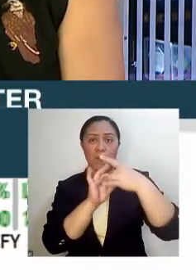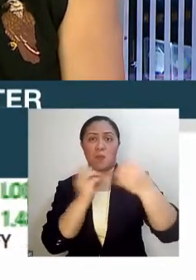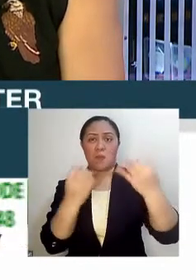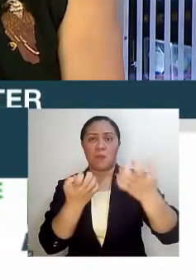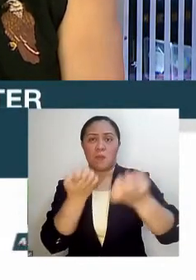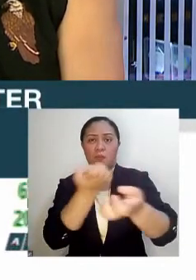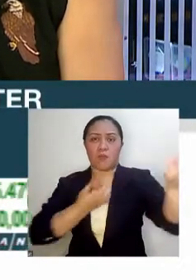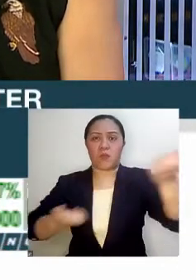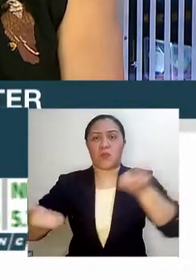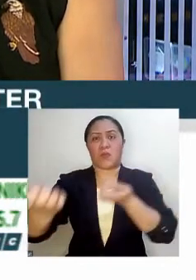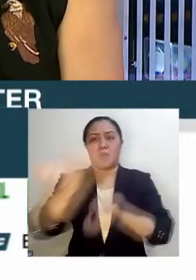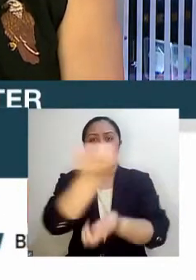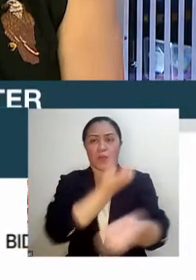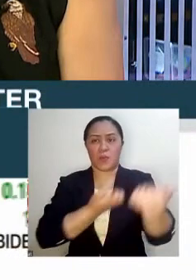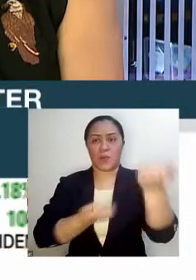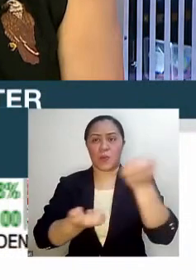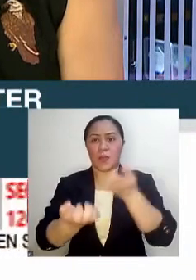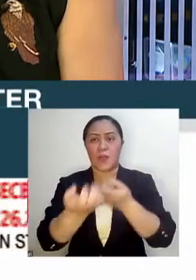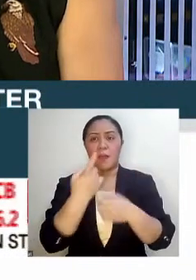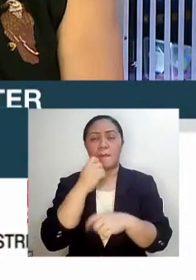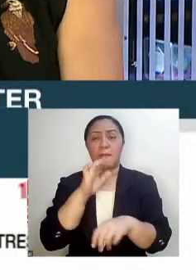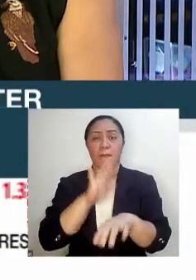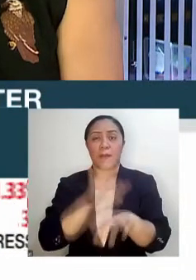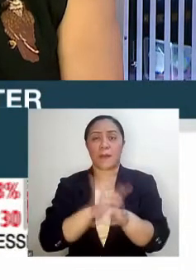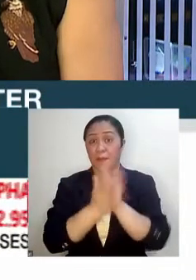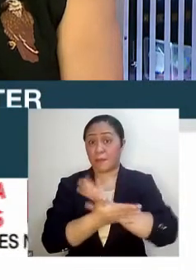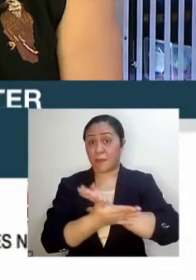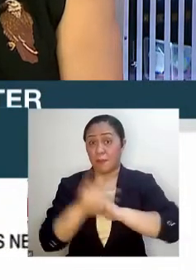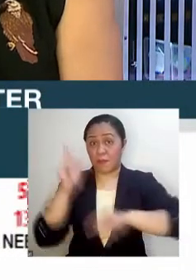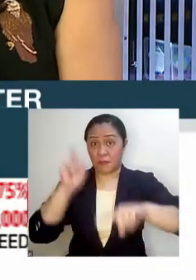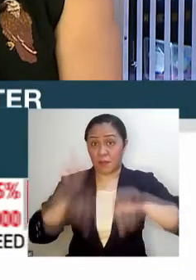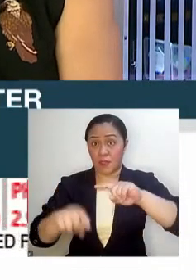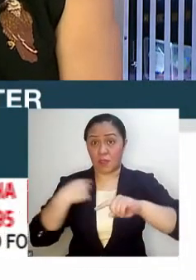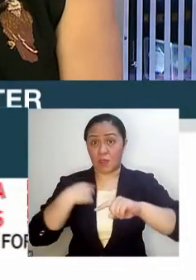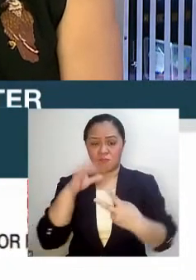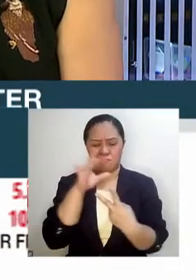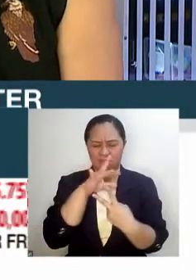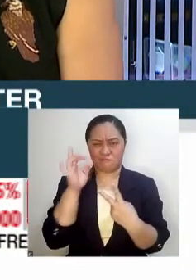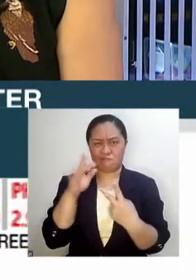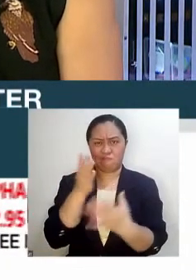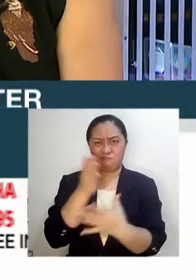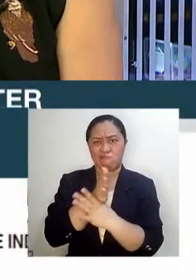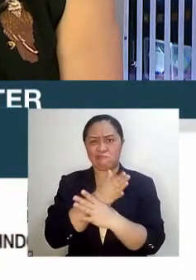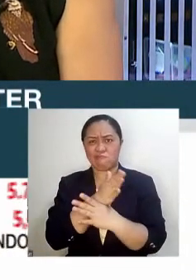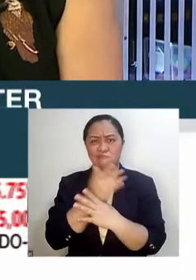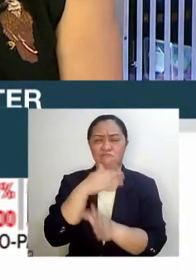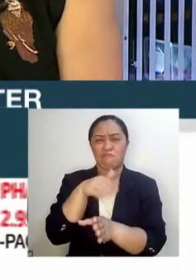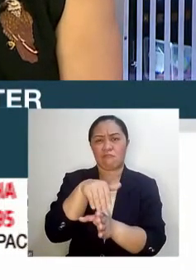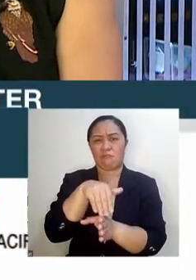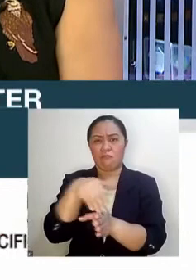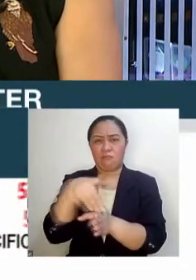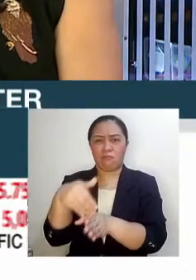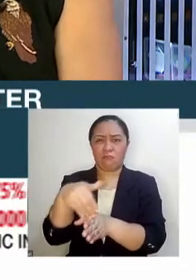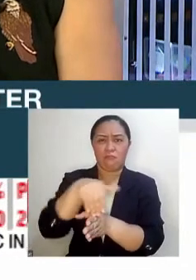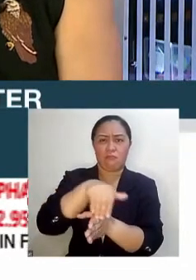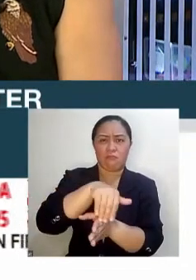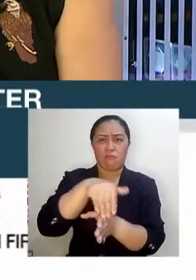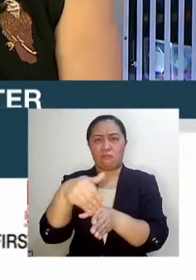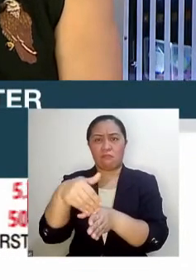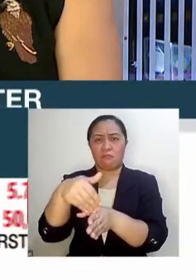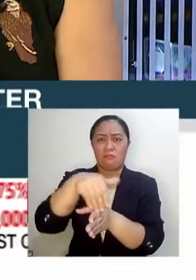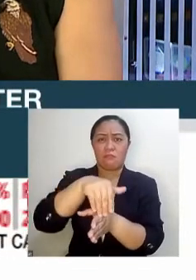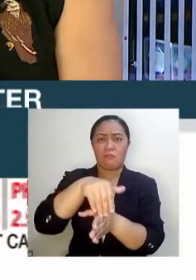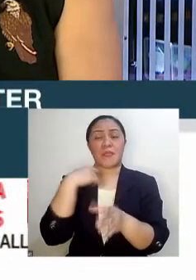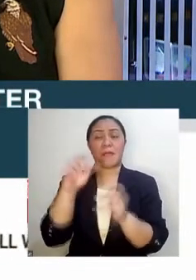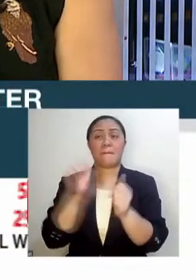And we cannot choose between the two. Yes. I said let us we should not be made to